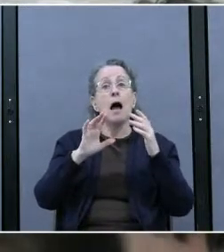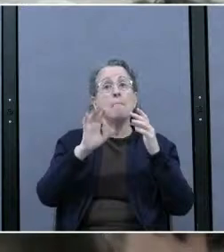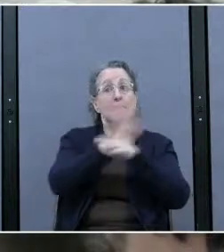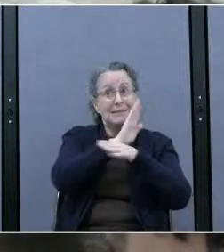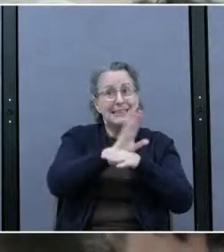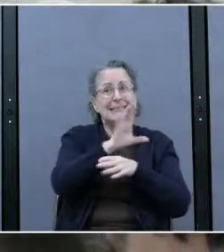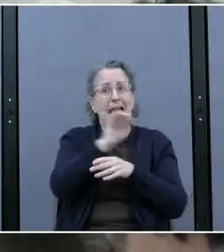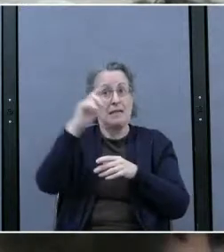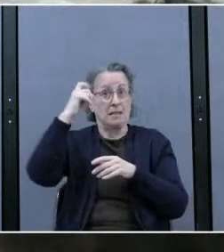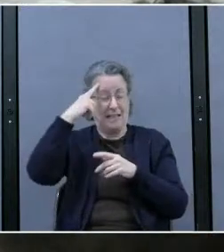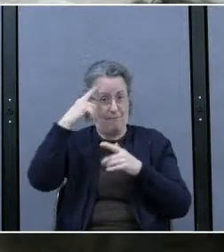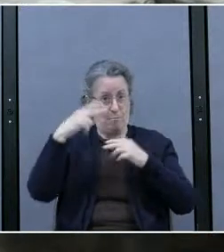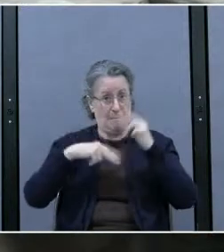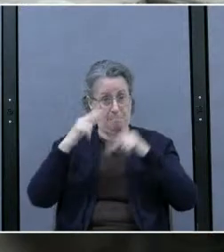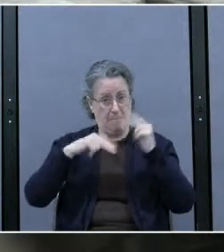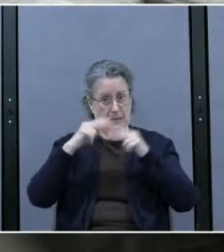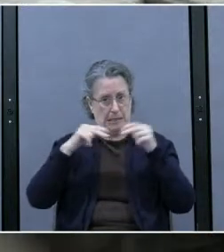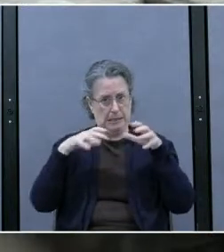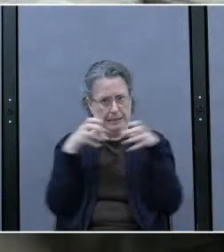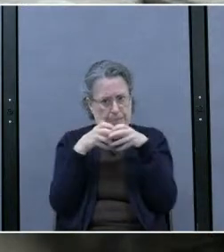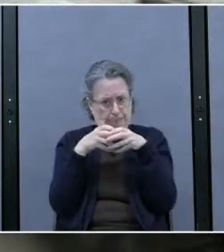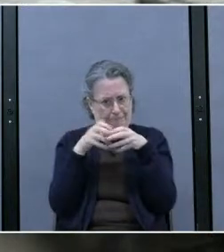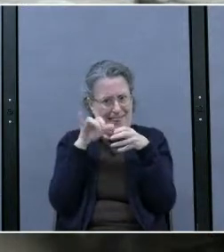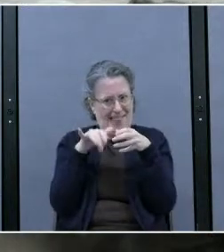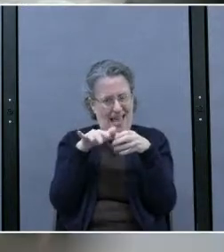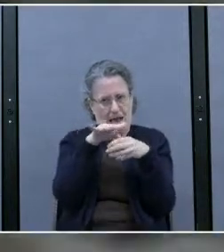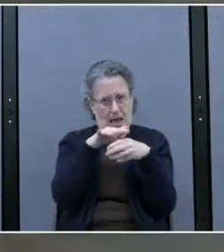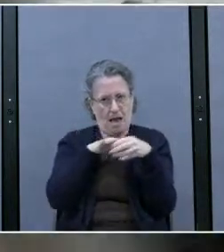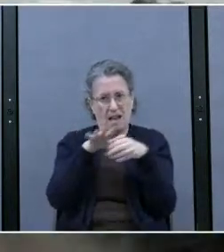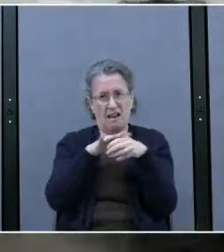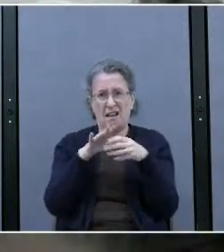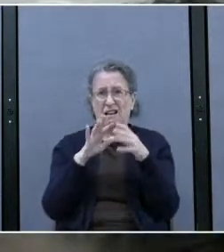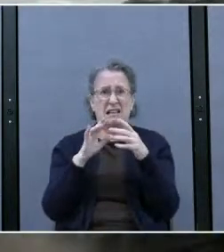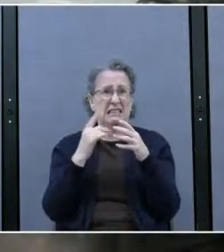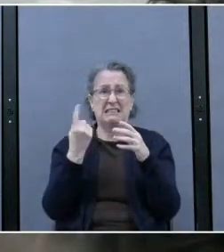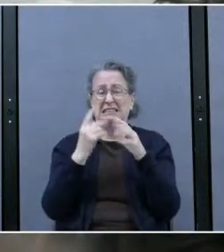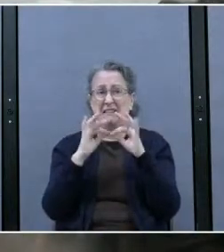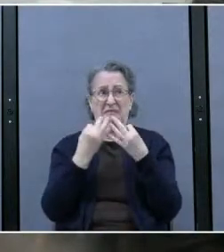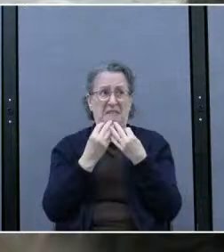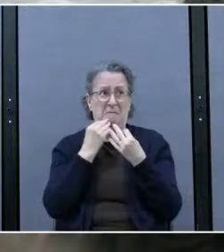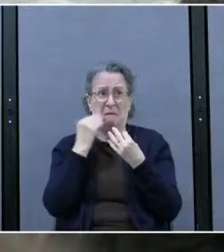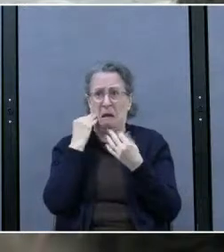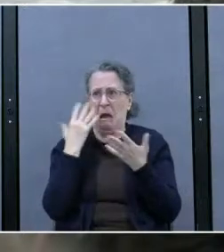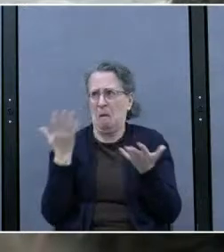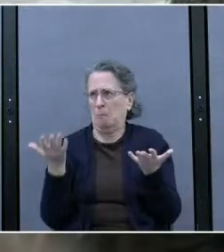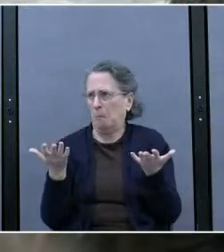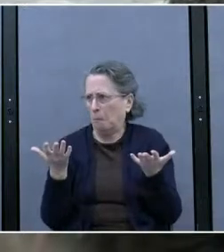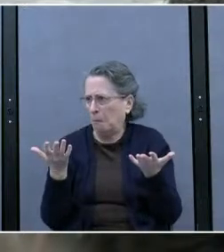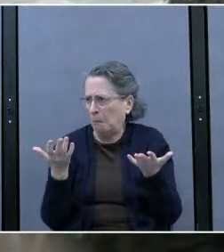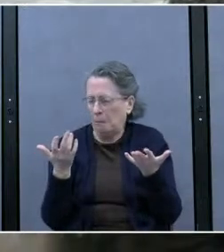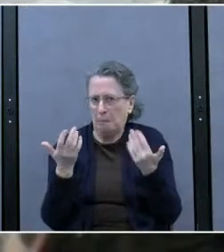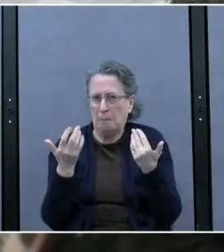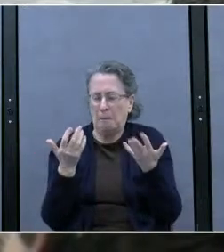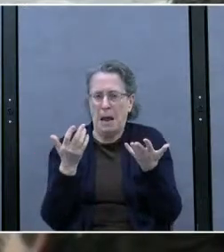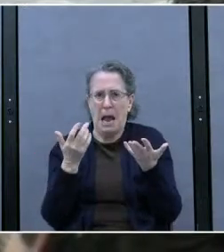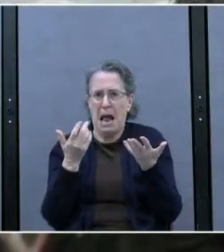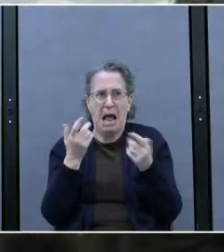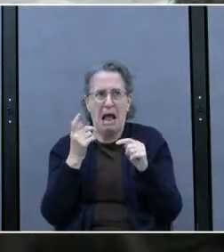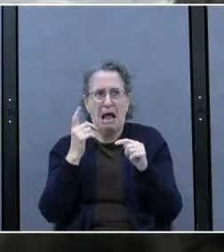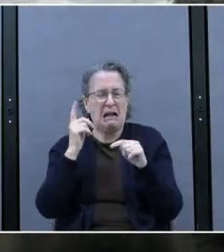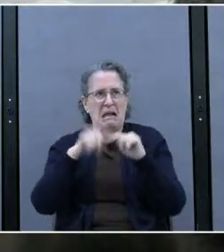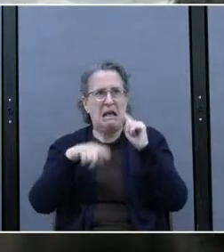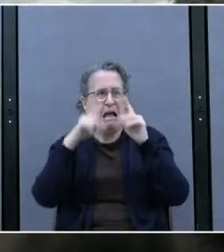I'm trying to think off the top of my head, I can't think of any single-family homes. I can look into that and get back to you. They might look